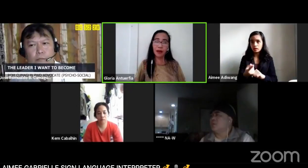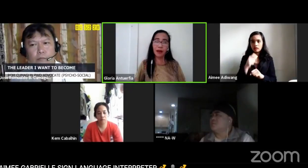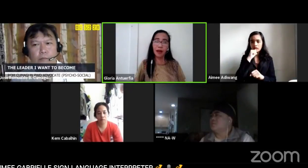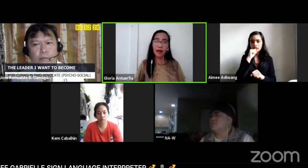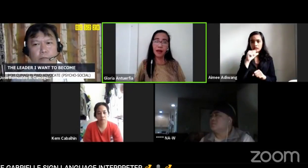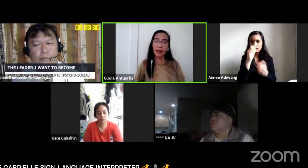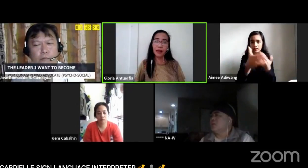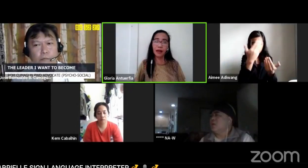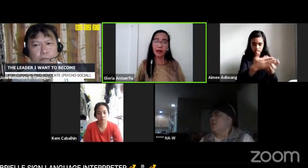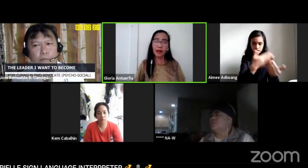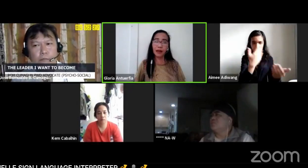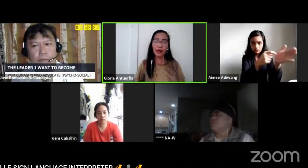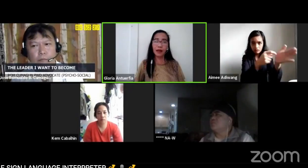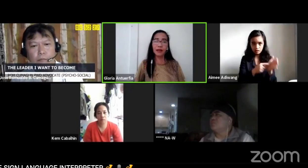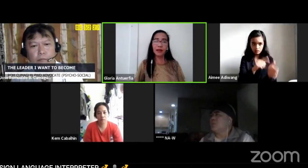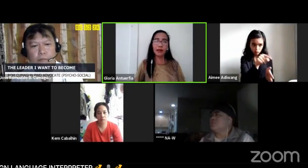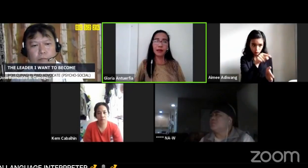mo,